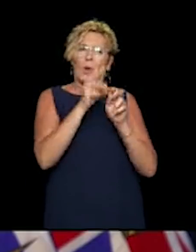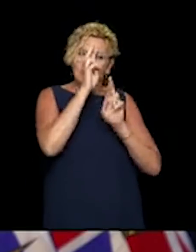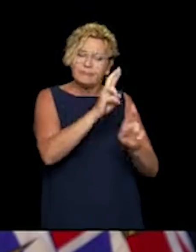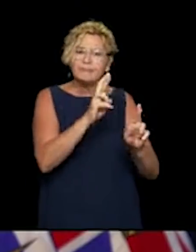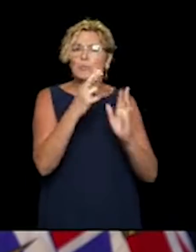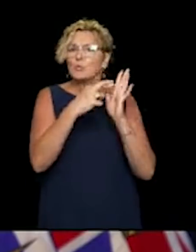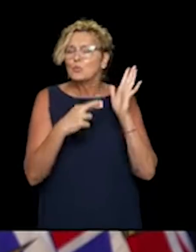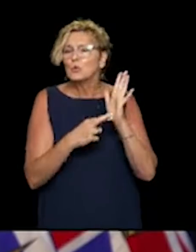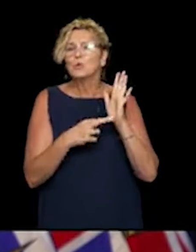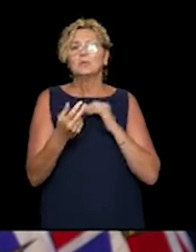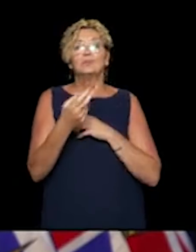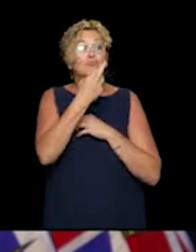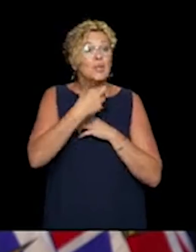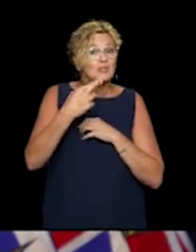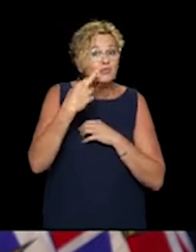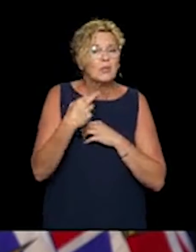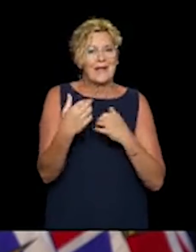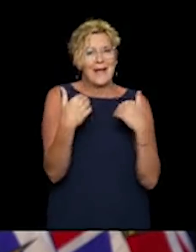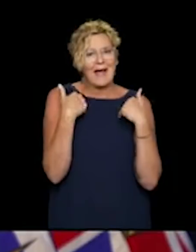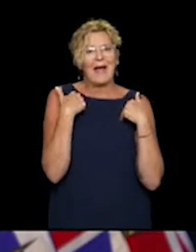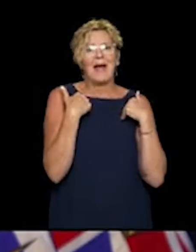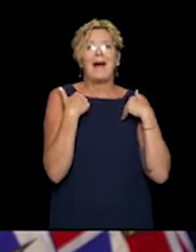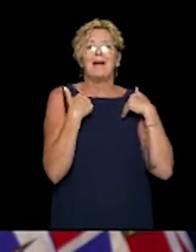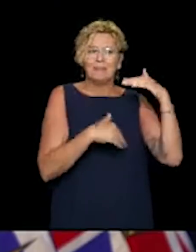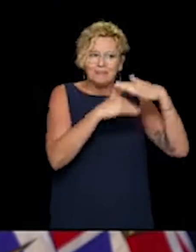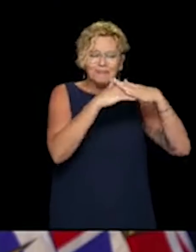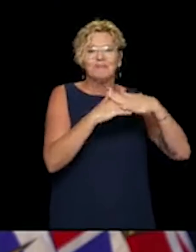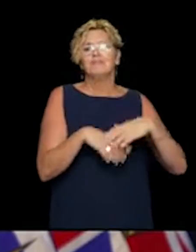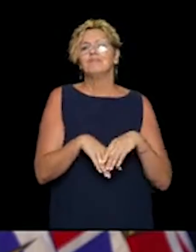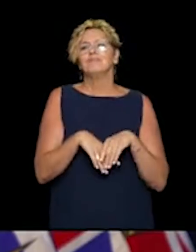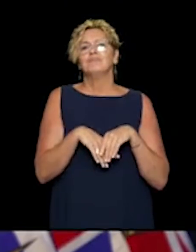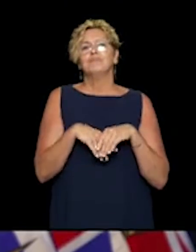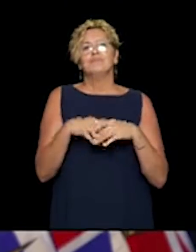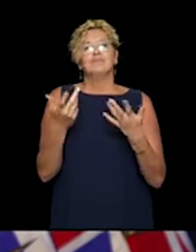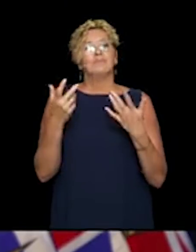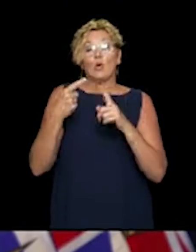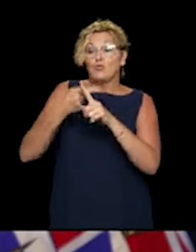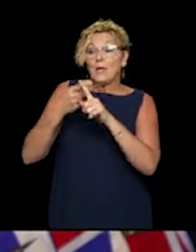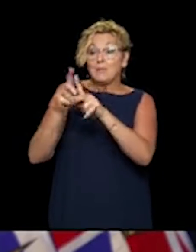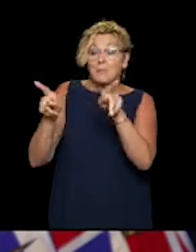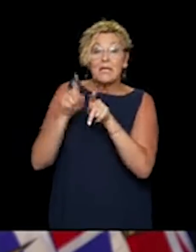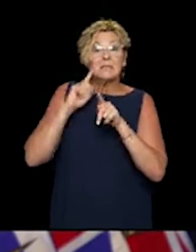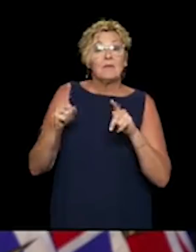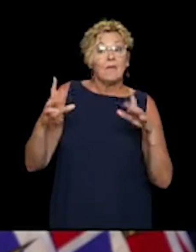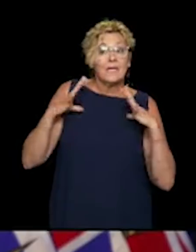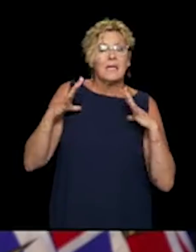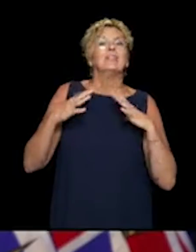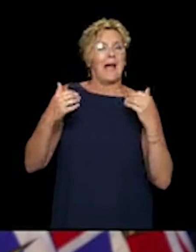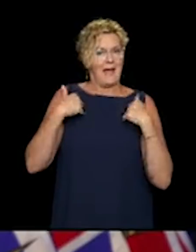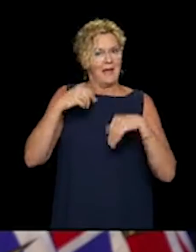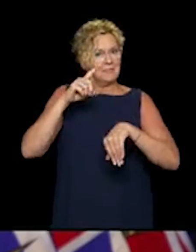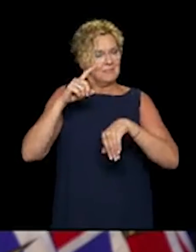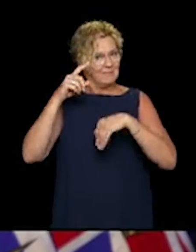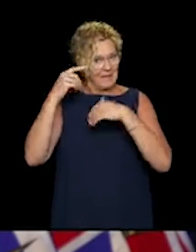restrictions that we have in place in our short-term rental properties with a maximum of 5 visitors. Those are the guidance that we need to use